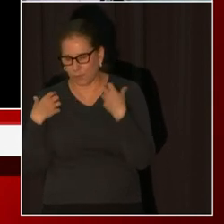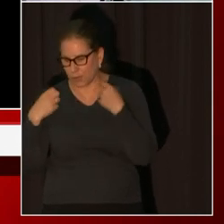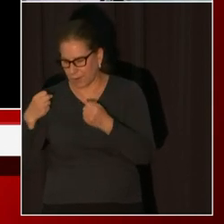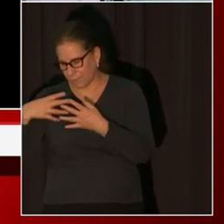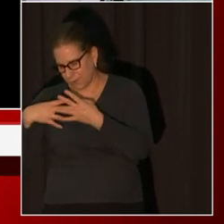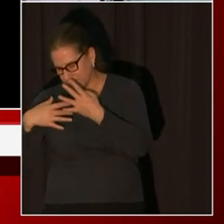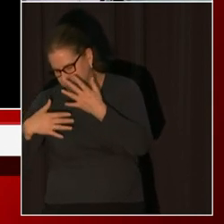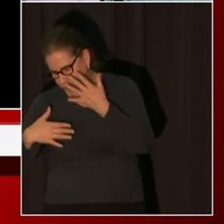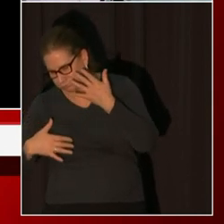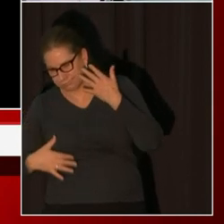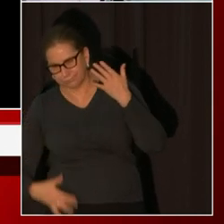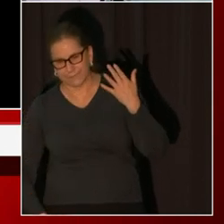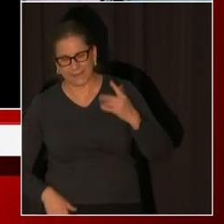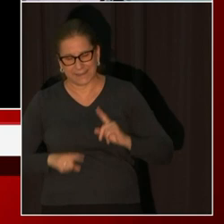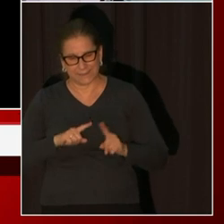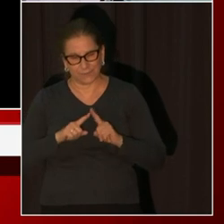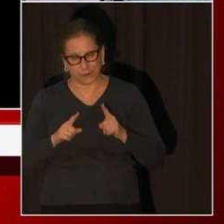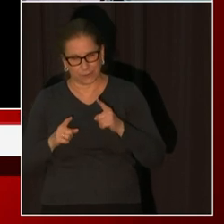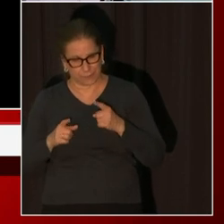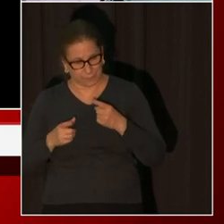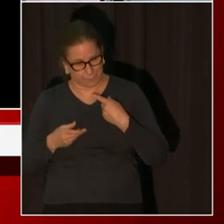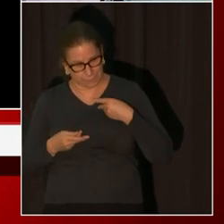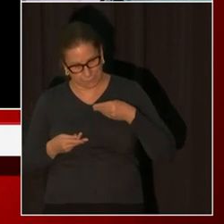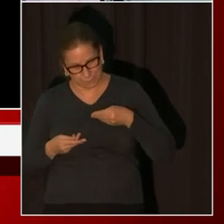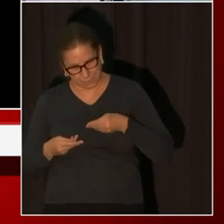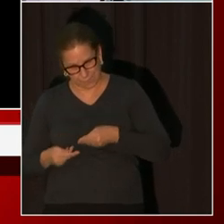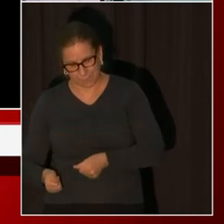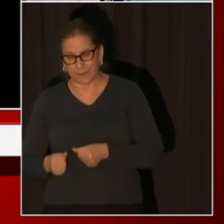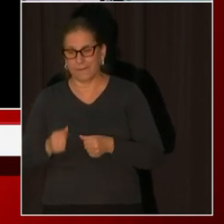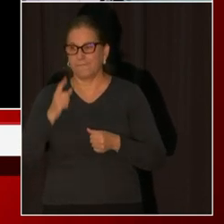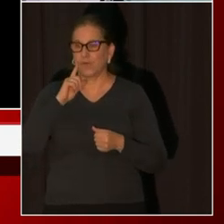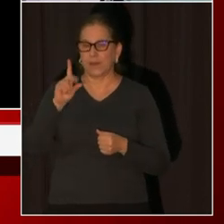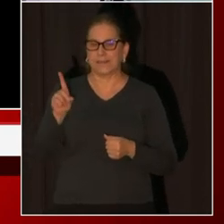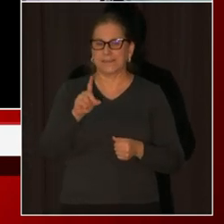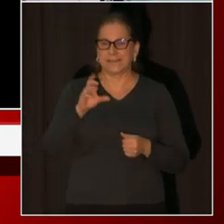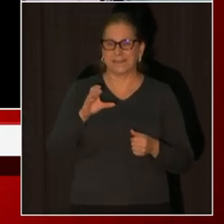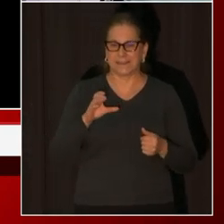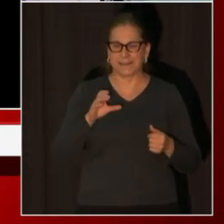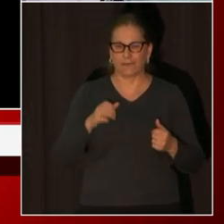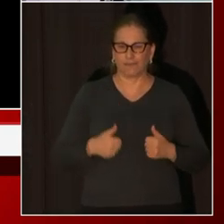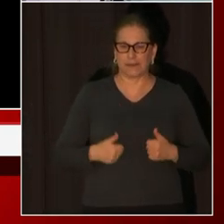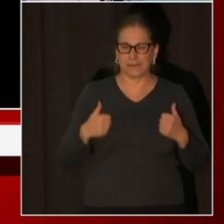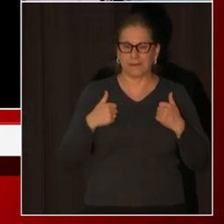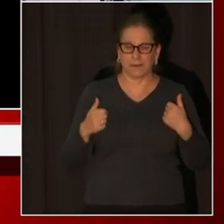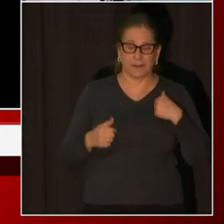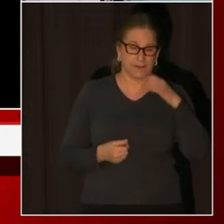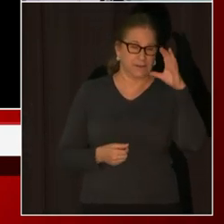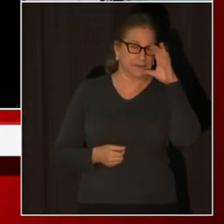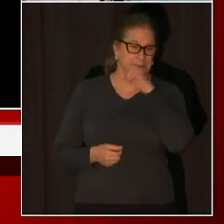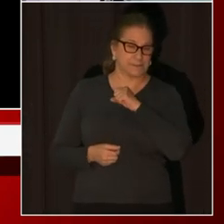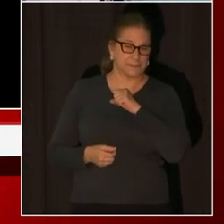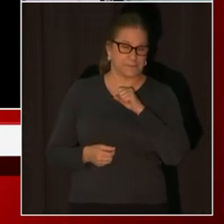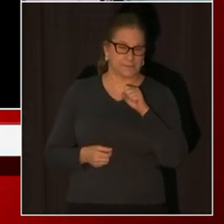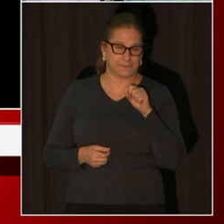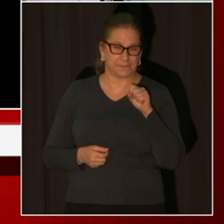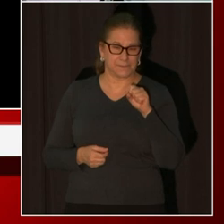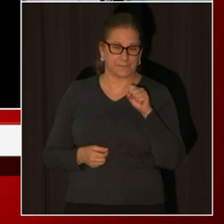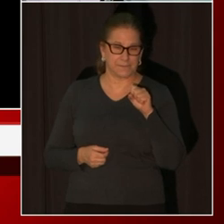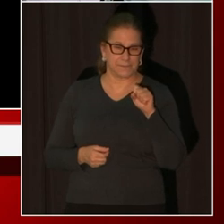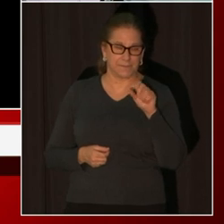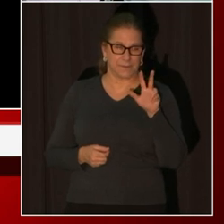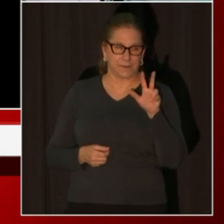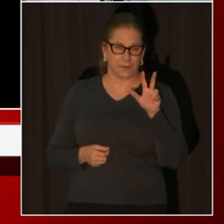and residents and businesses are estimated to receive a total of $3.9 billion in federal response and recovery. The